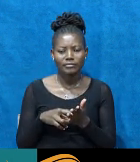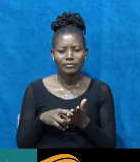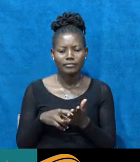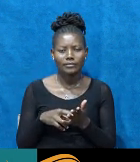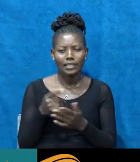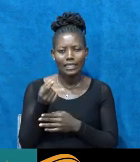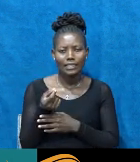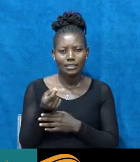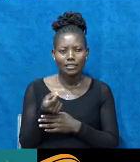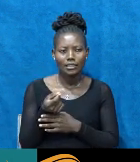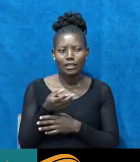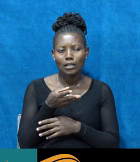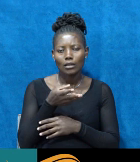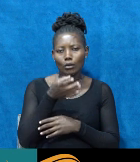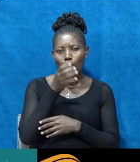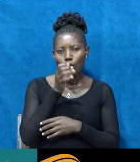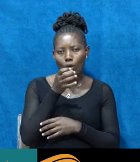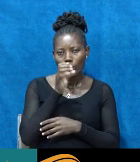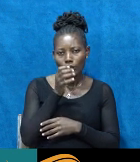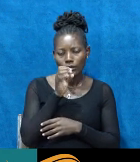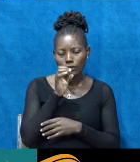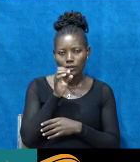cells encourages